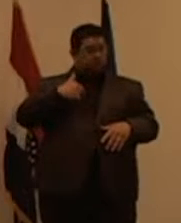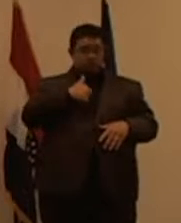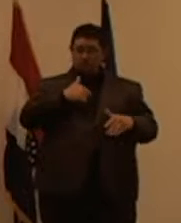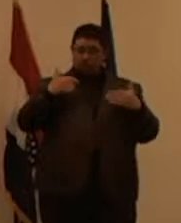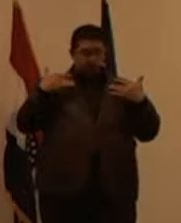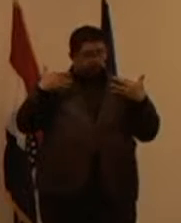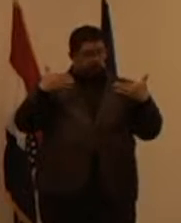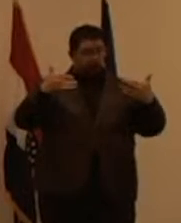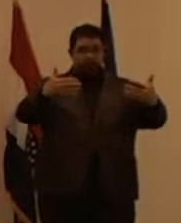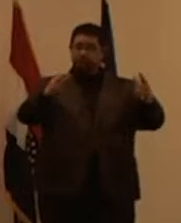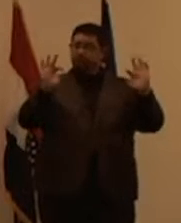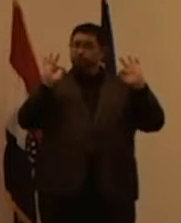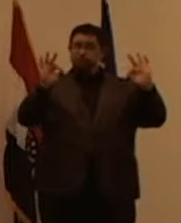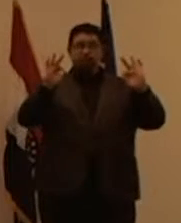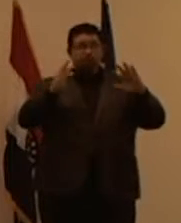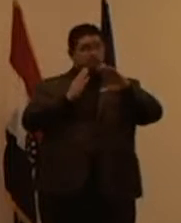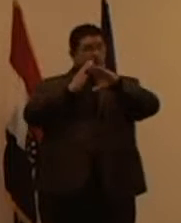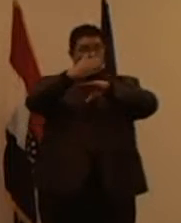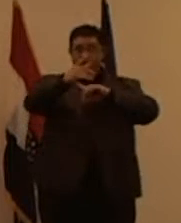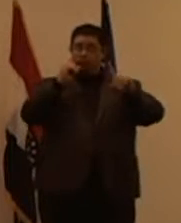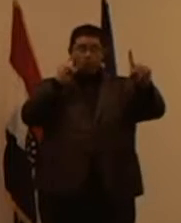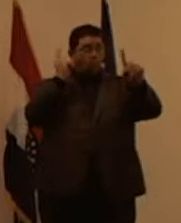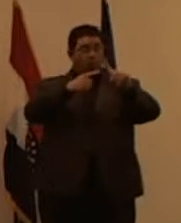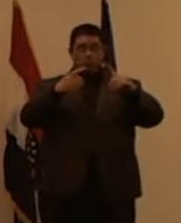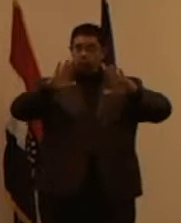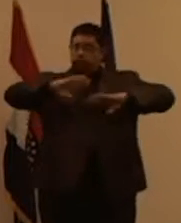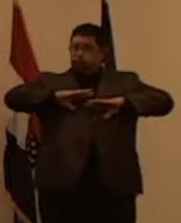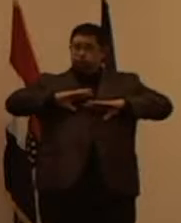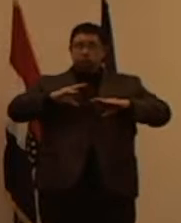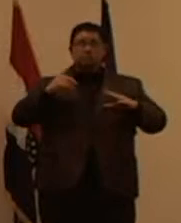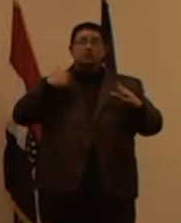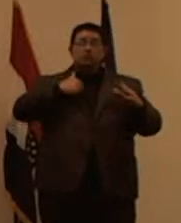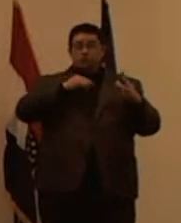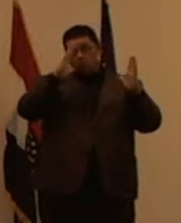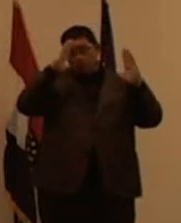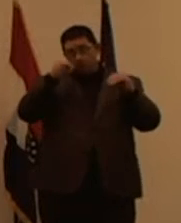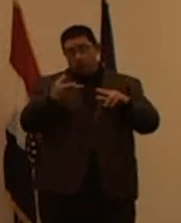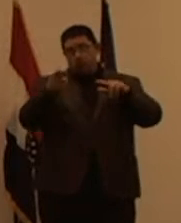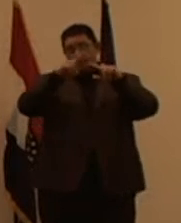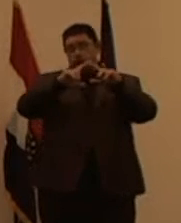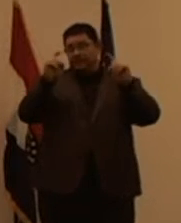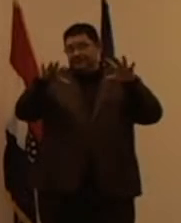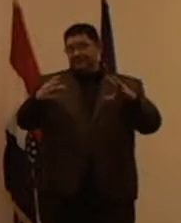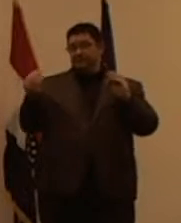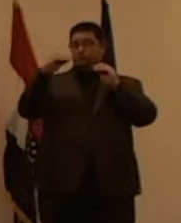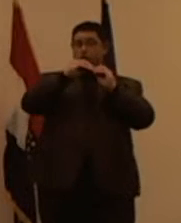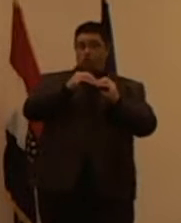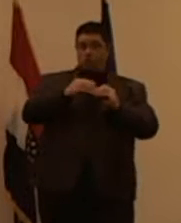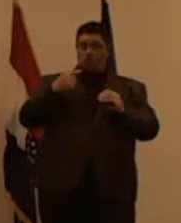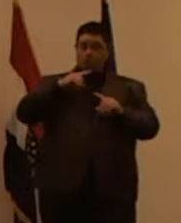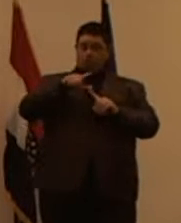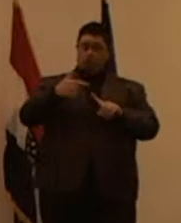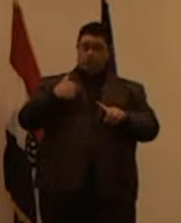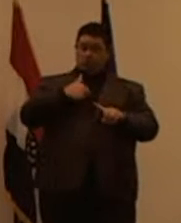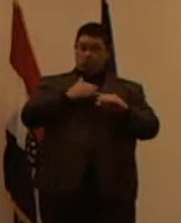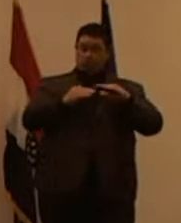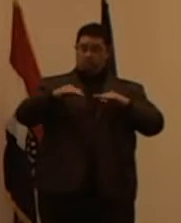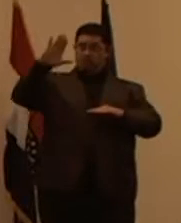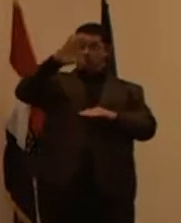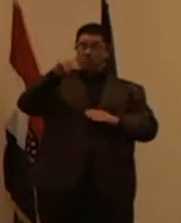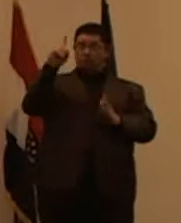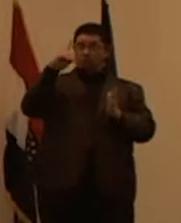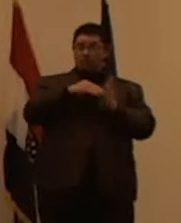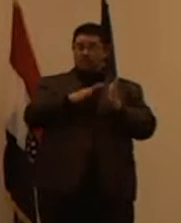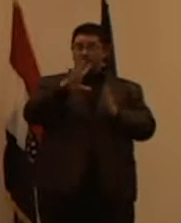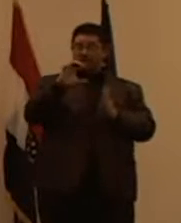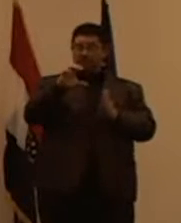goal, and we are currently over that goal, and we are hoping to increase testing in St. Louis County even more. When we are above 1,500 tests per day, there will